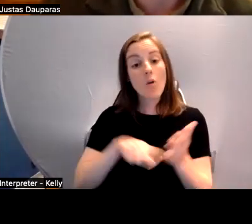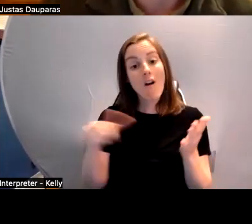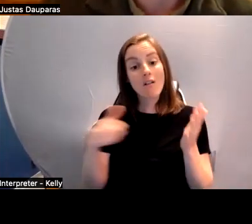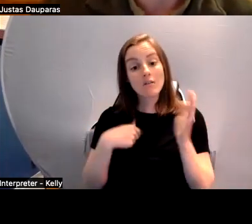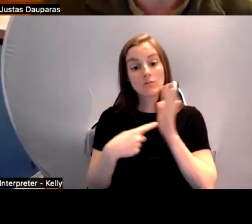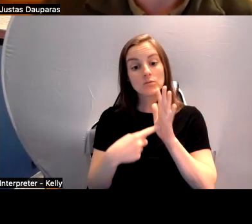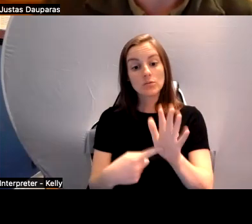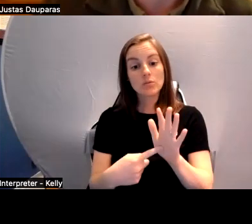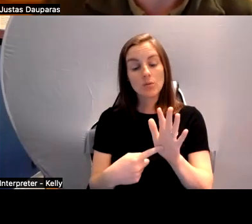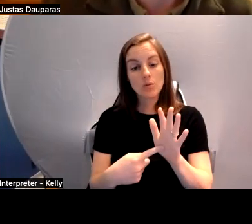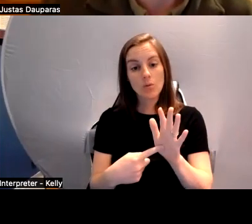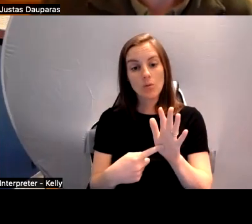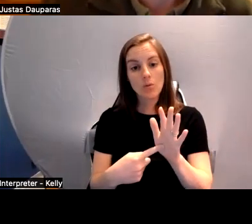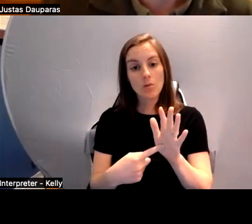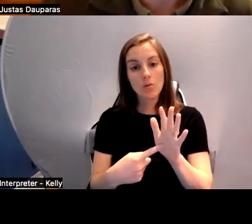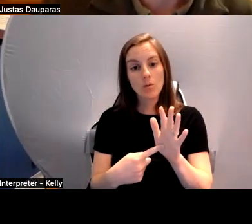be for the model that is actually